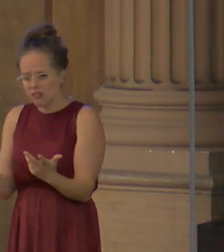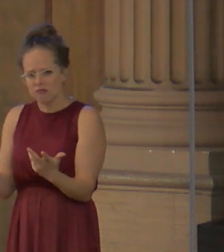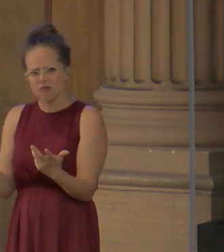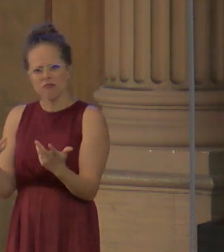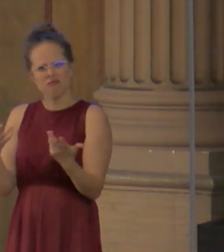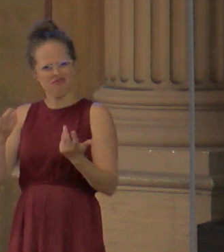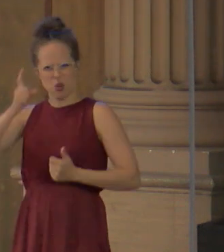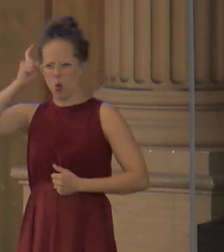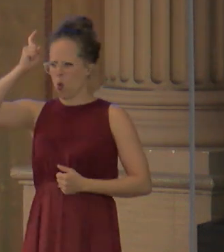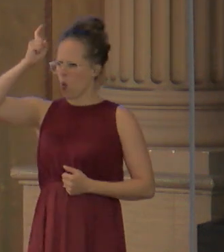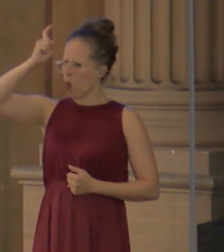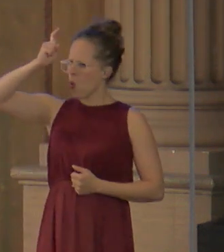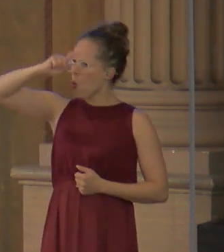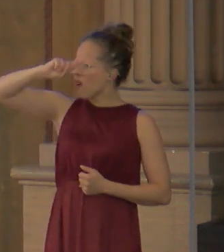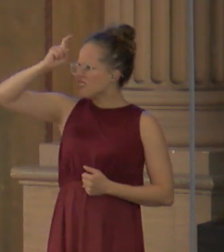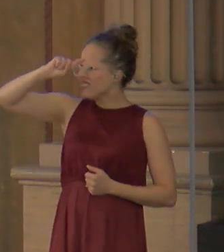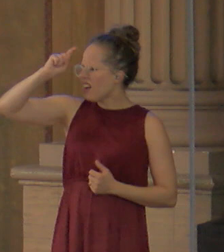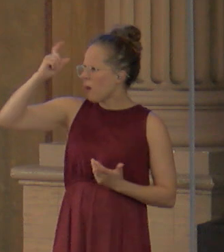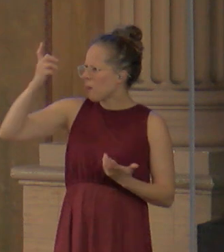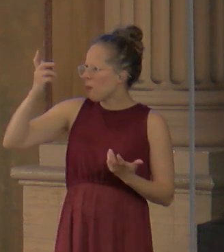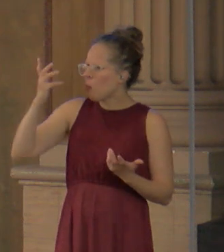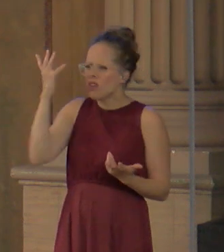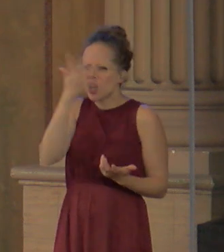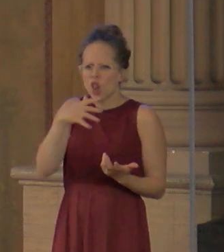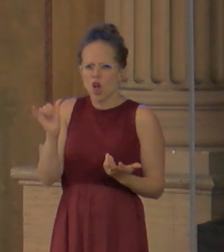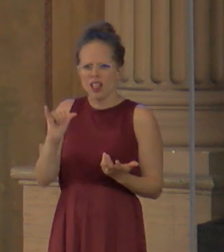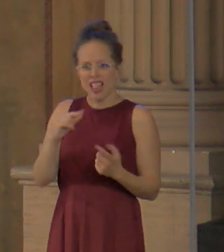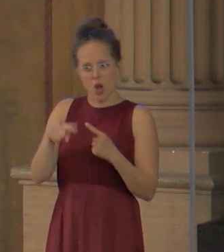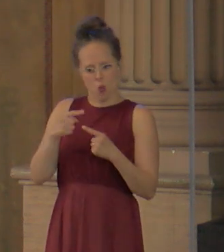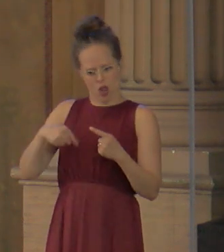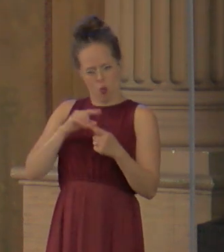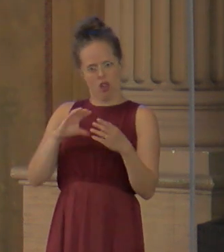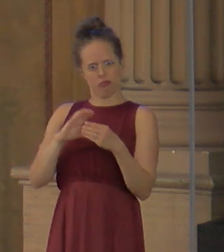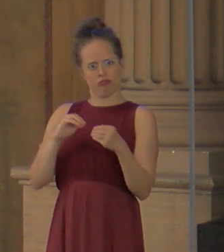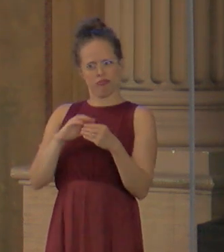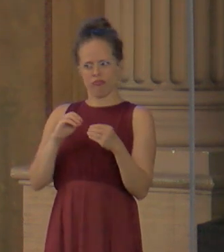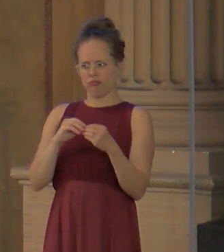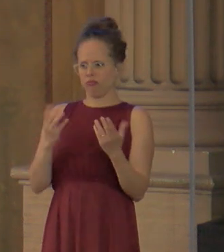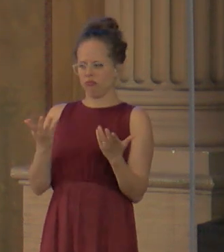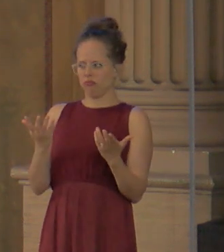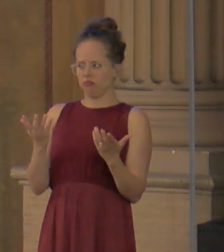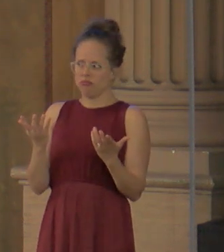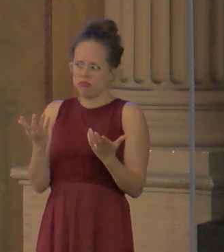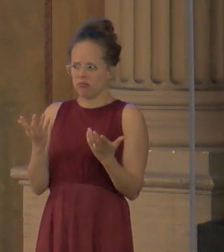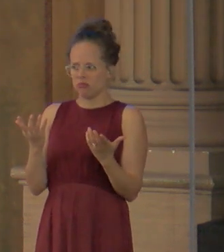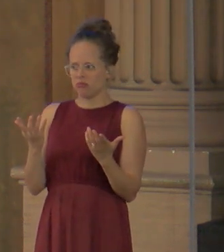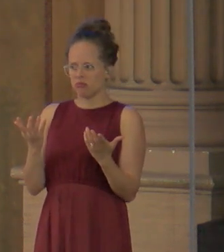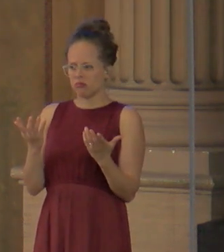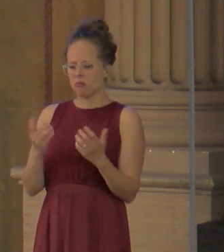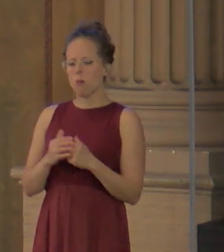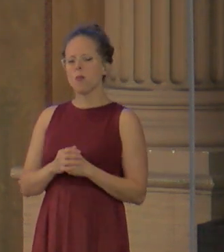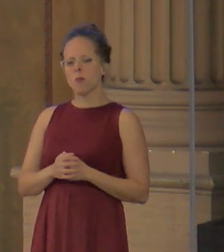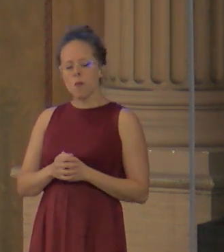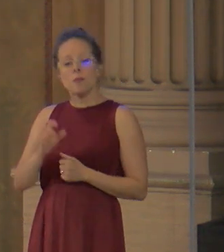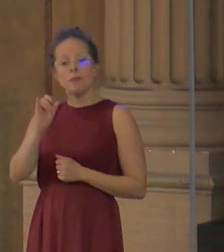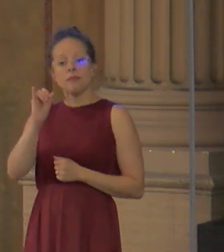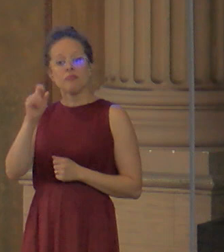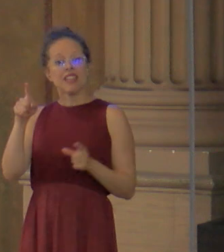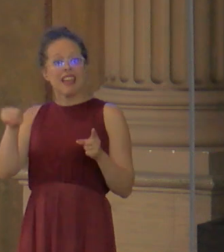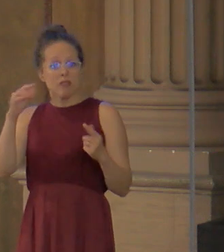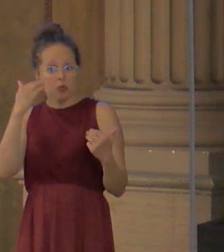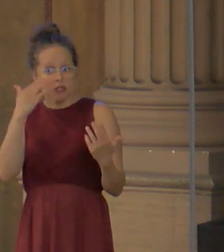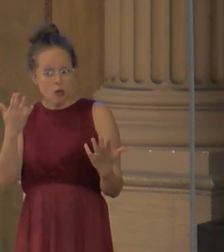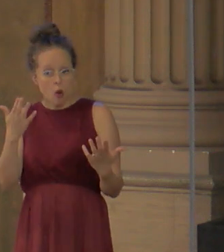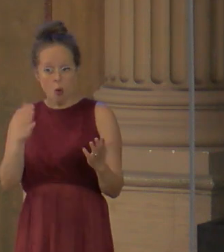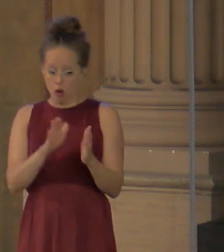does wisdom look like in our speech? What does wisdom look like in our speech? And if you didn't know, the